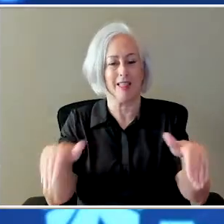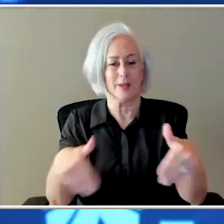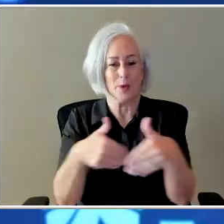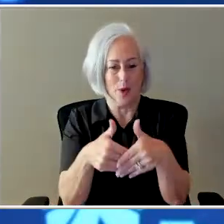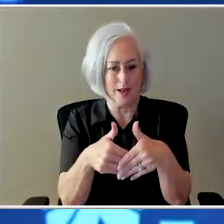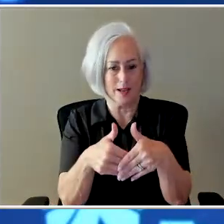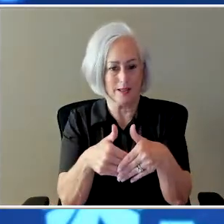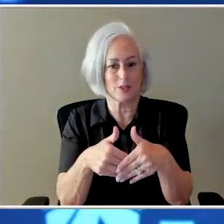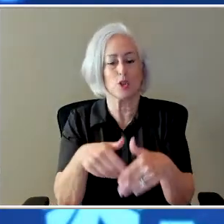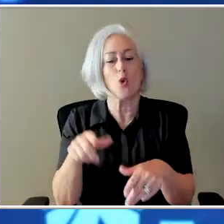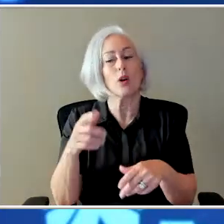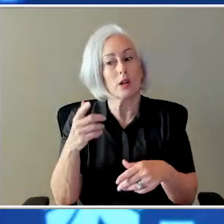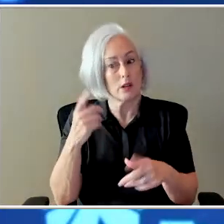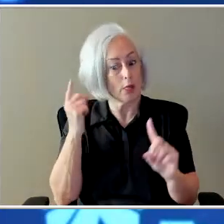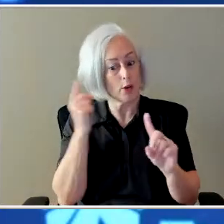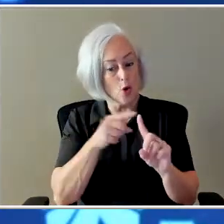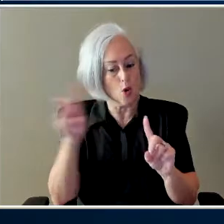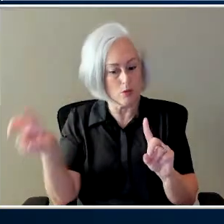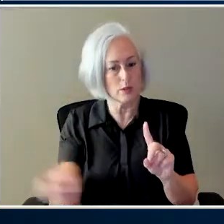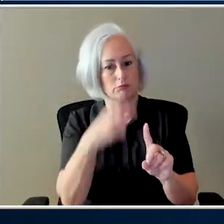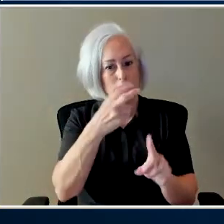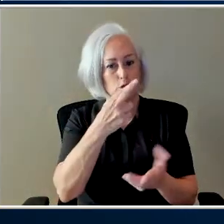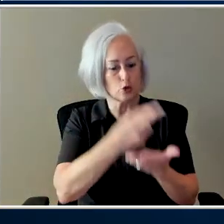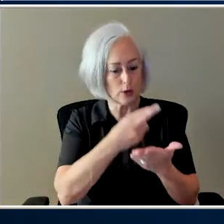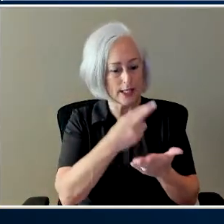and reach that goal. Abby?